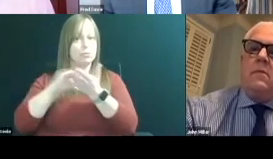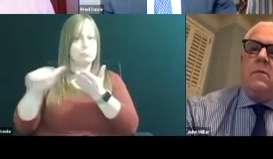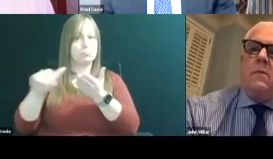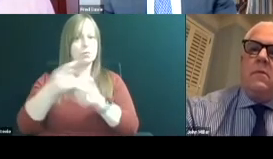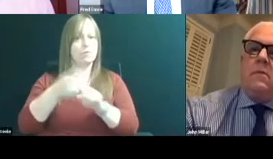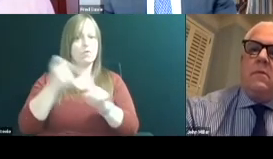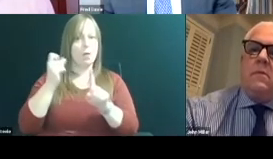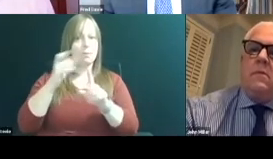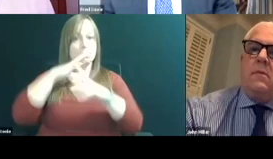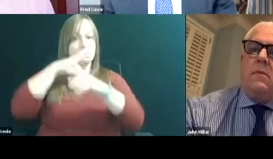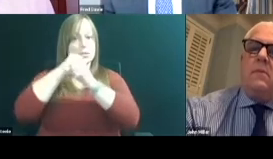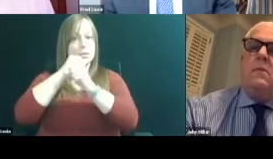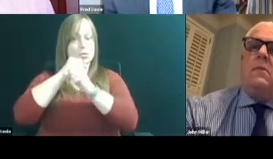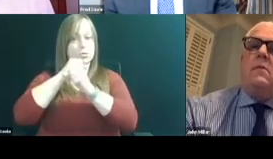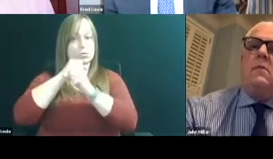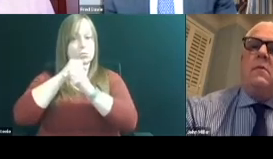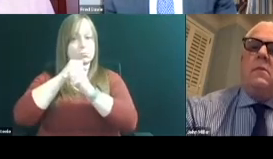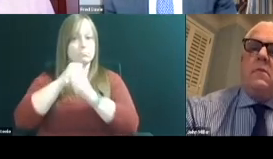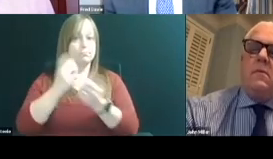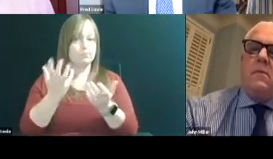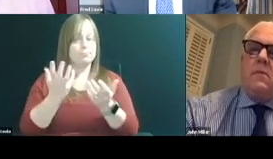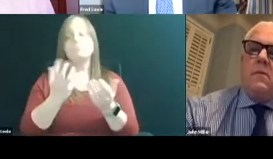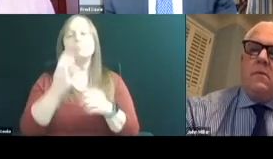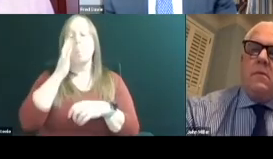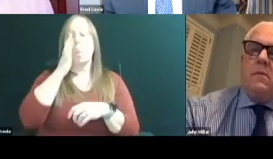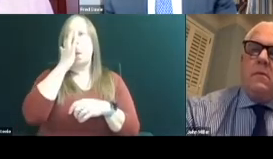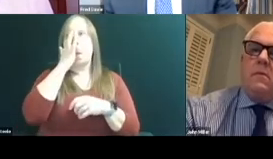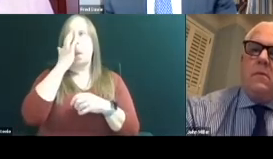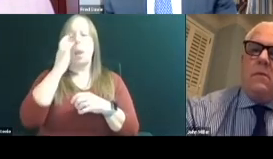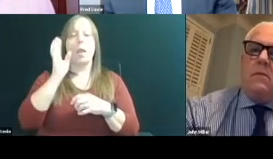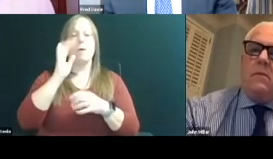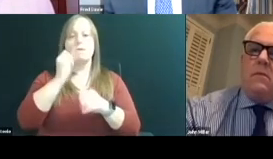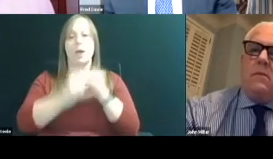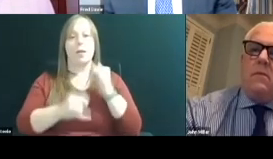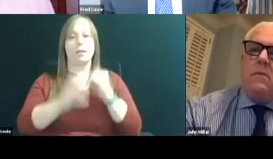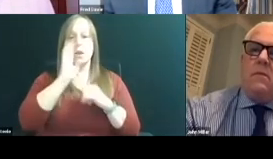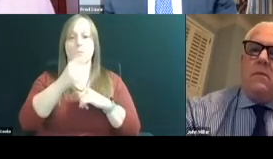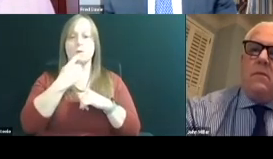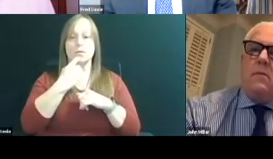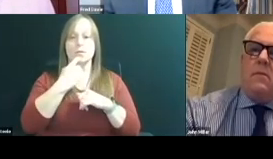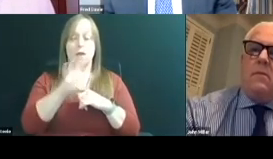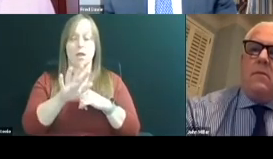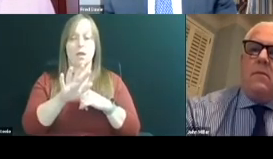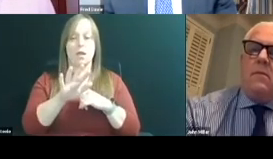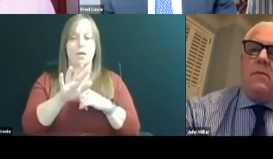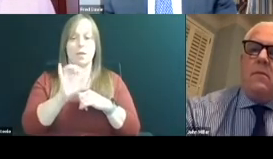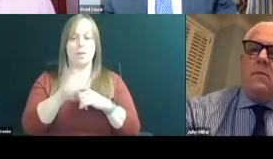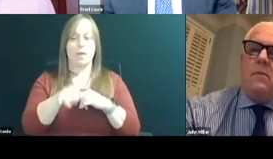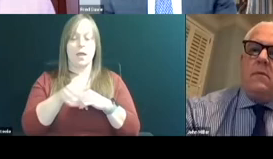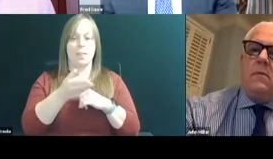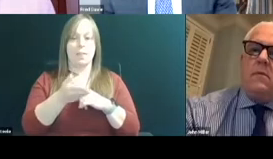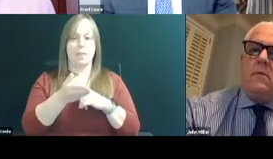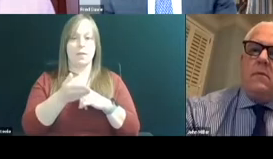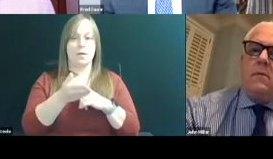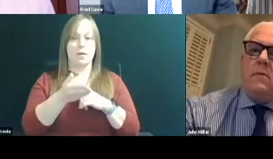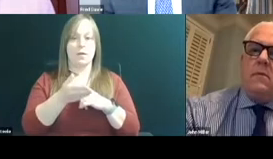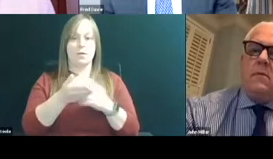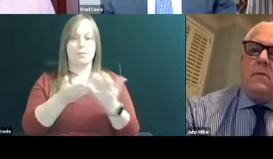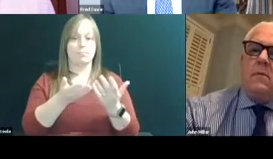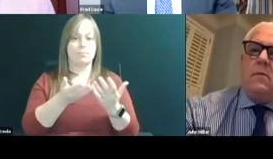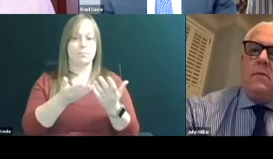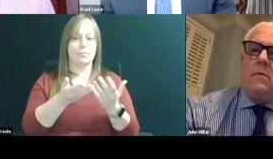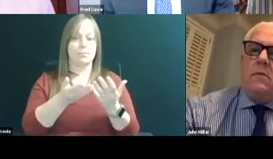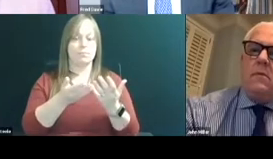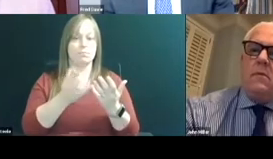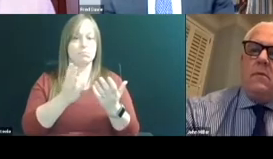the sealing statutes. Finally, I will say there is a